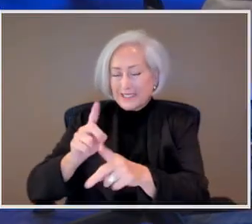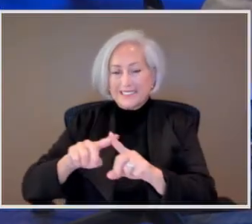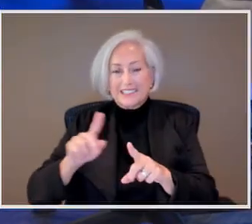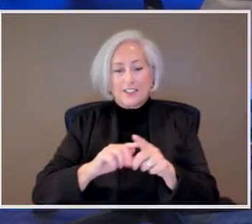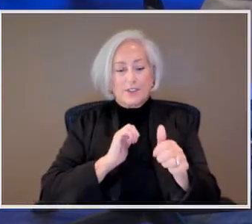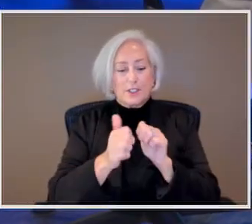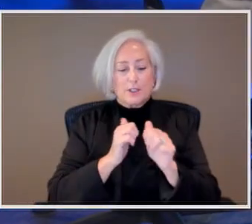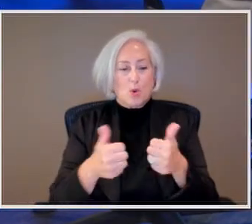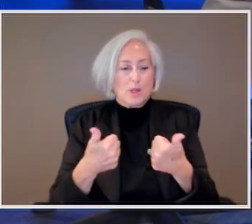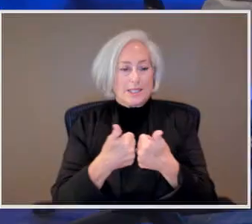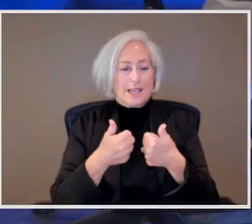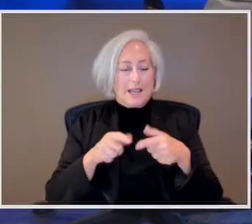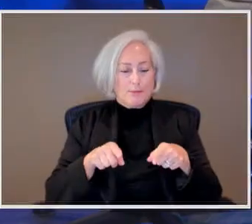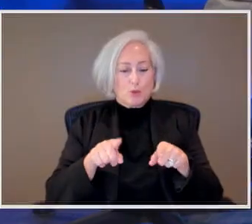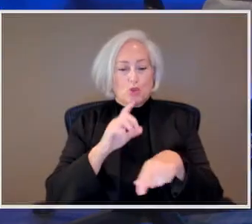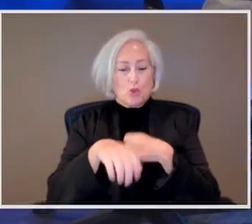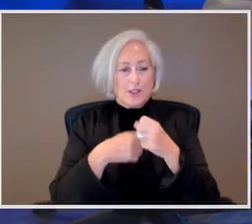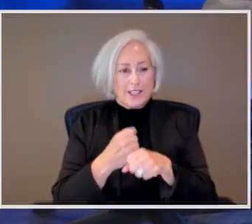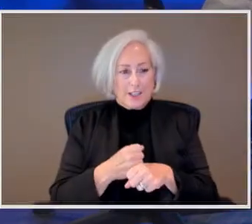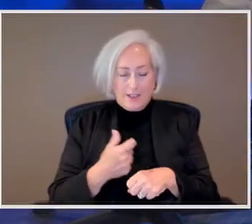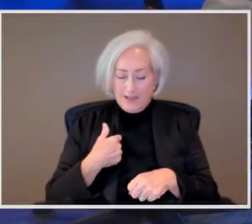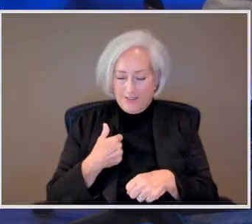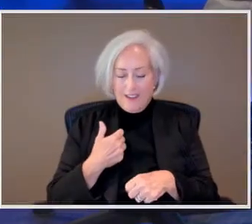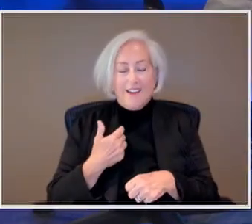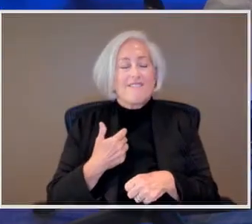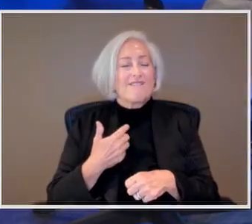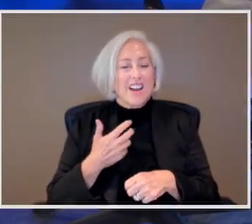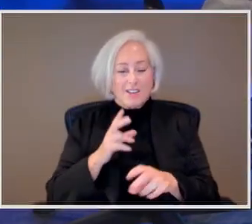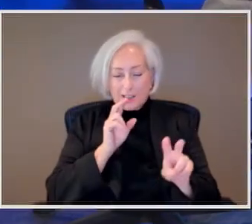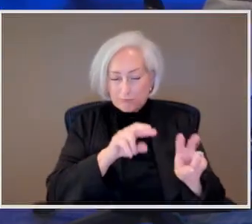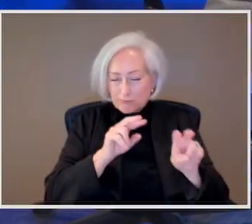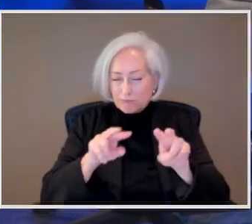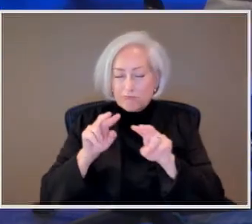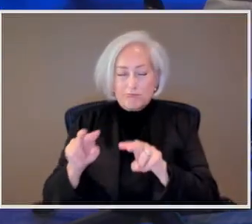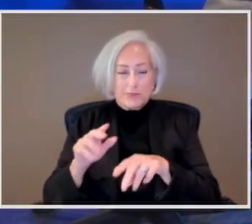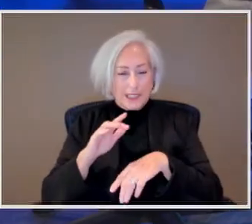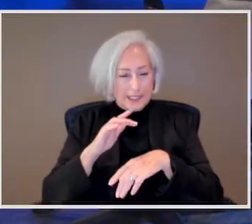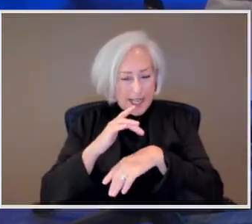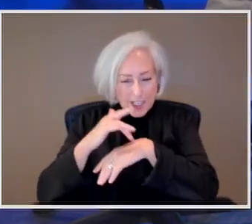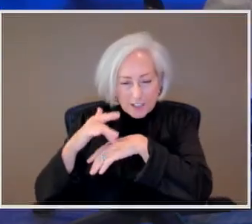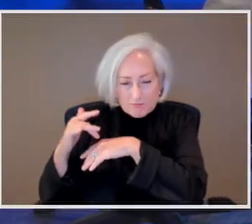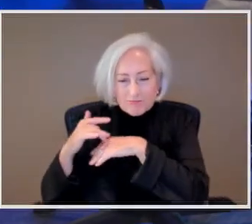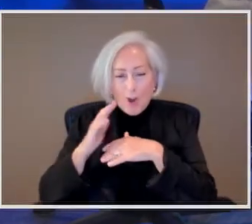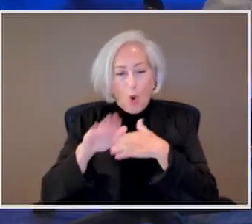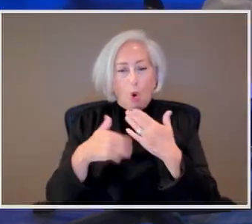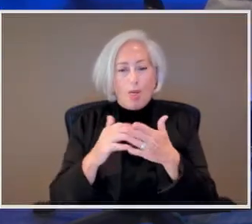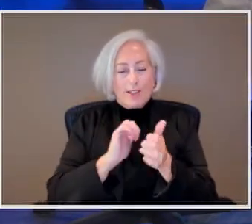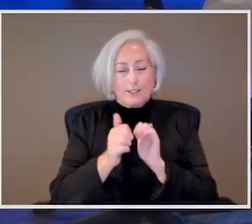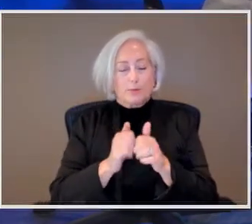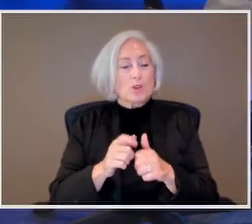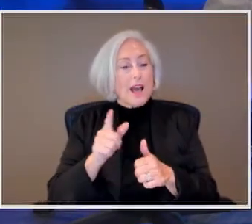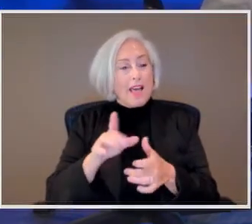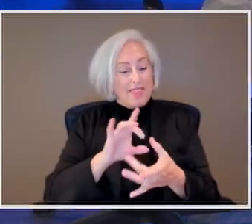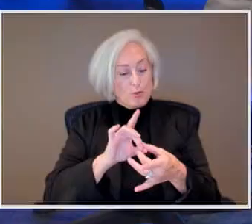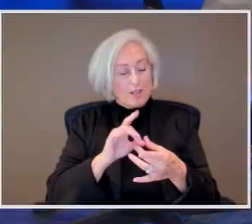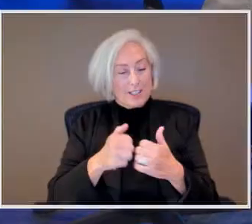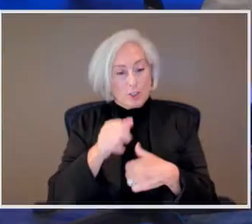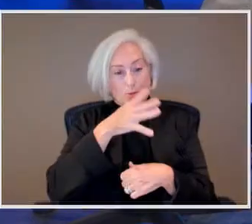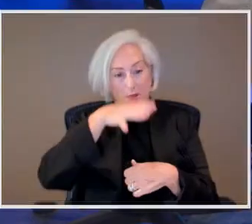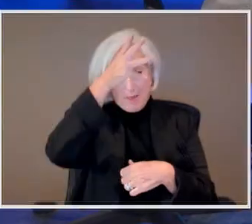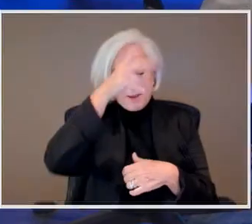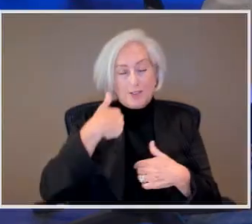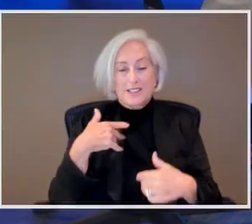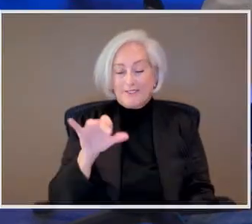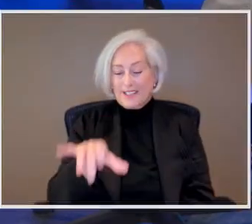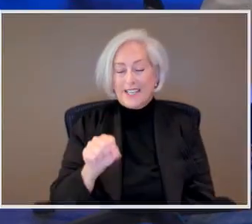you're there, very hands-on. Yes, very You have a close eye on those kids, Yes, and then you develop relationships with the parents, which is I